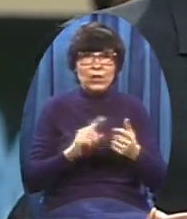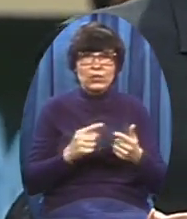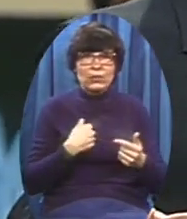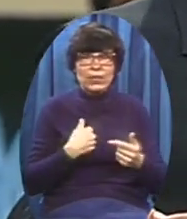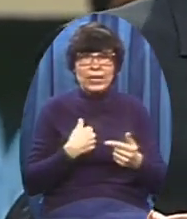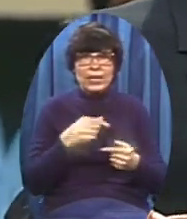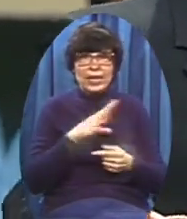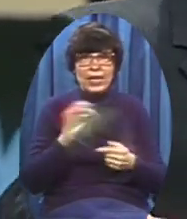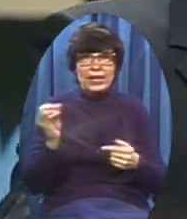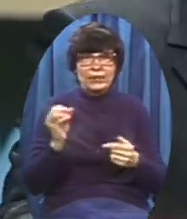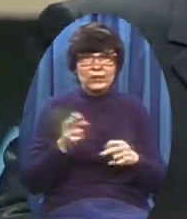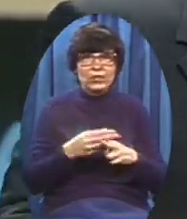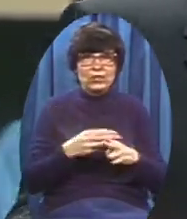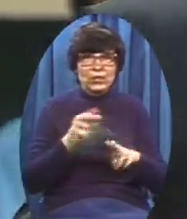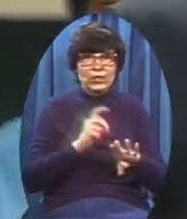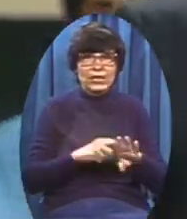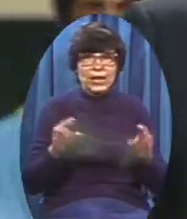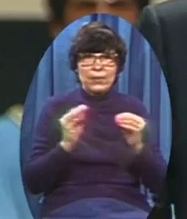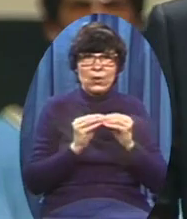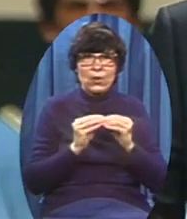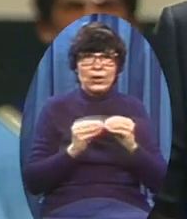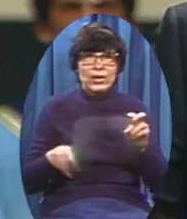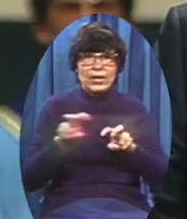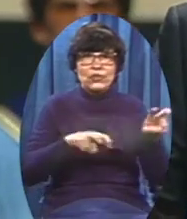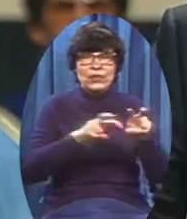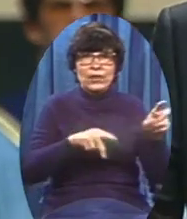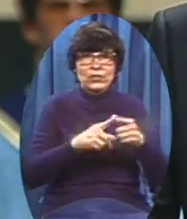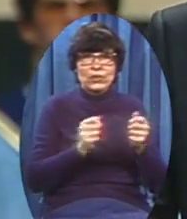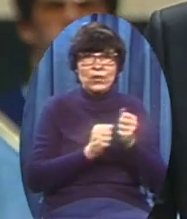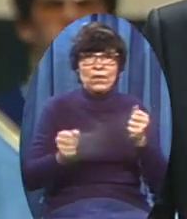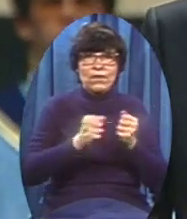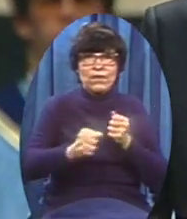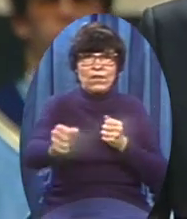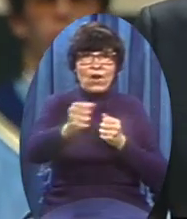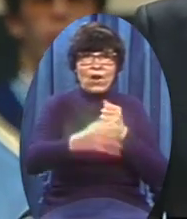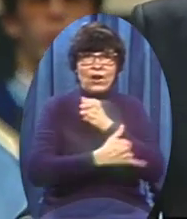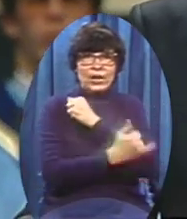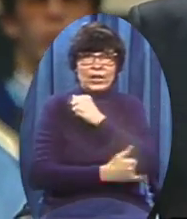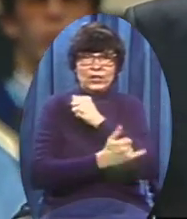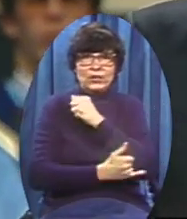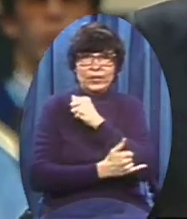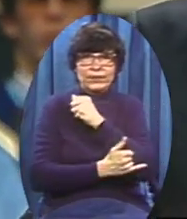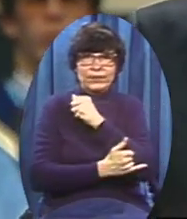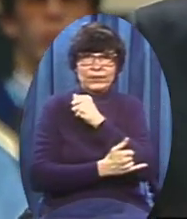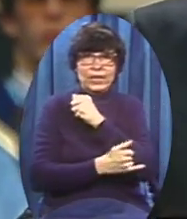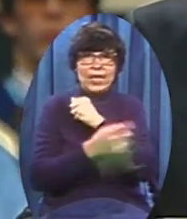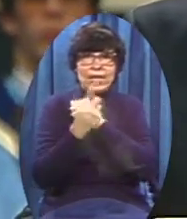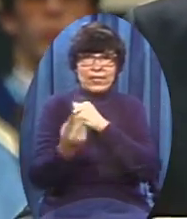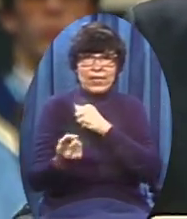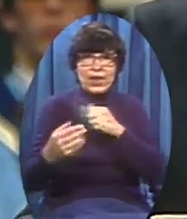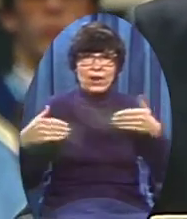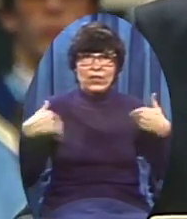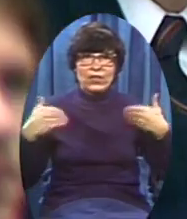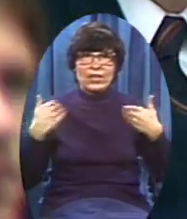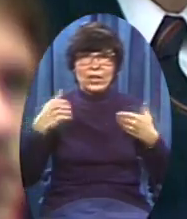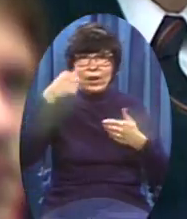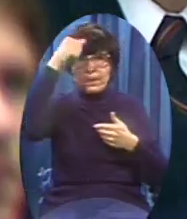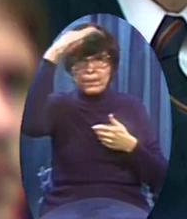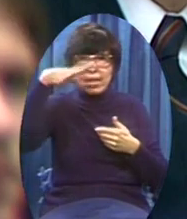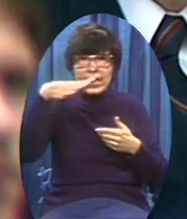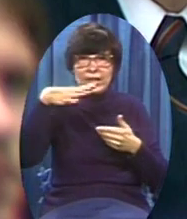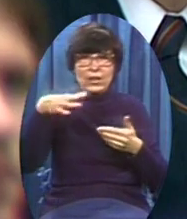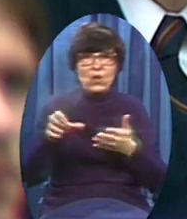thereafter, the Bible says, he took his journey into a far land or a far country. And there he wasted his substance